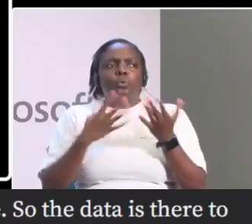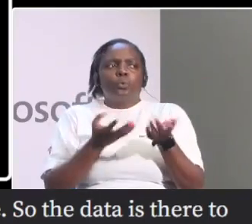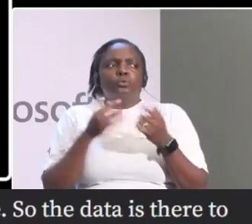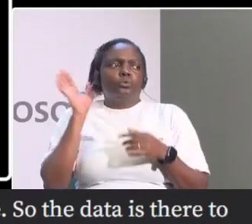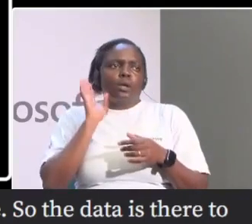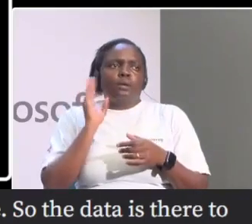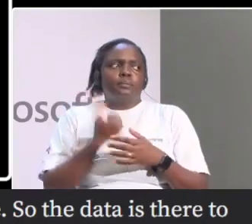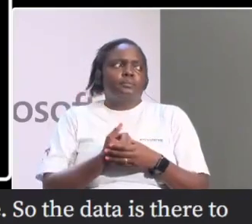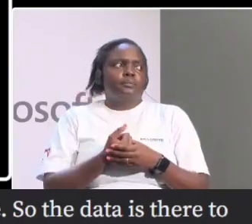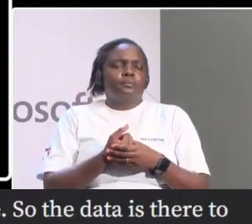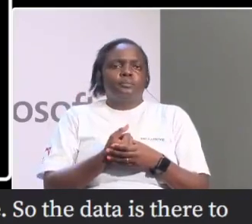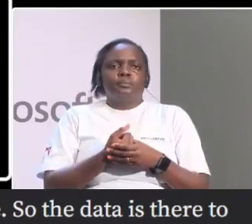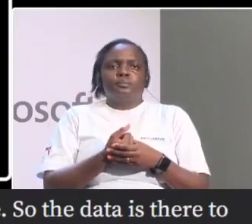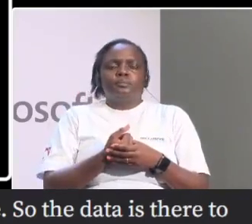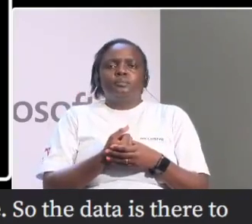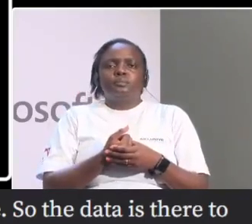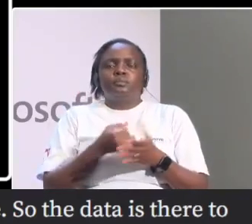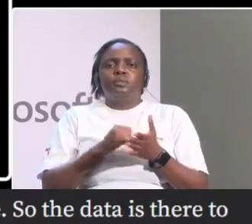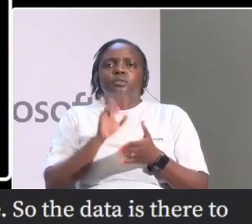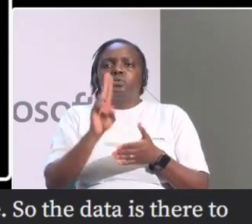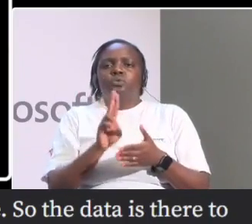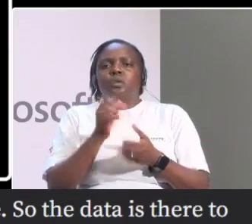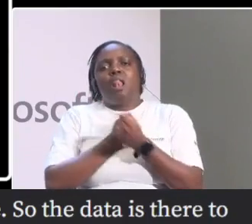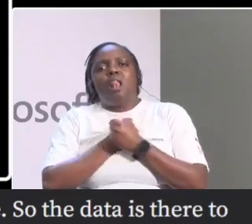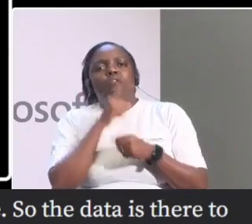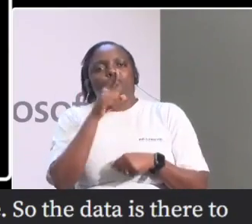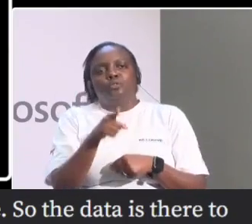Next slide. It's usually "I love you."